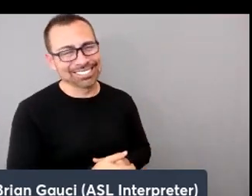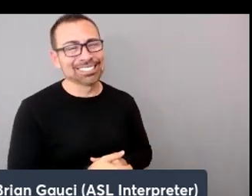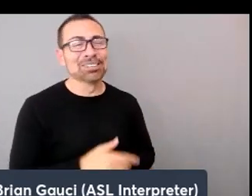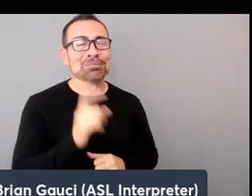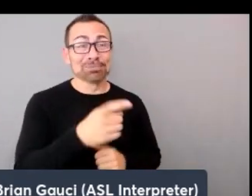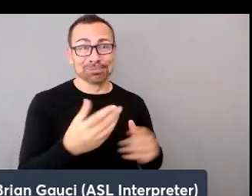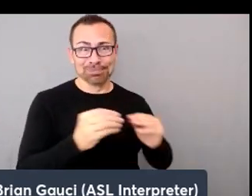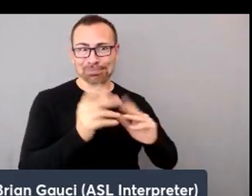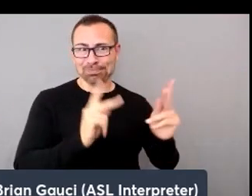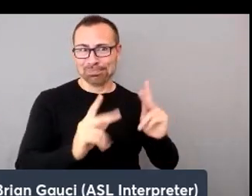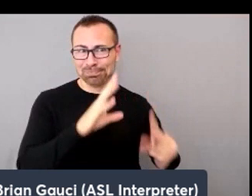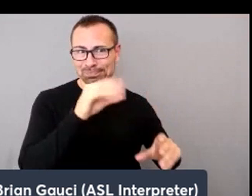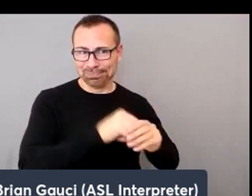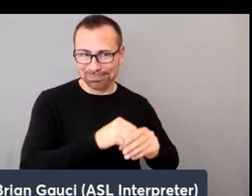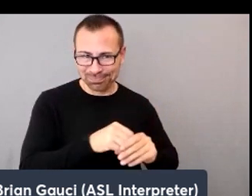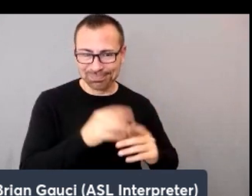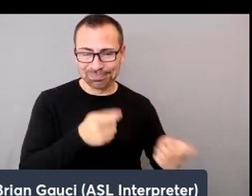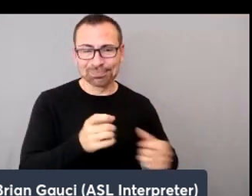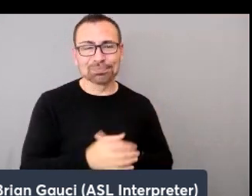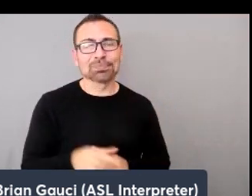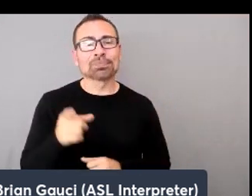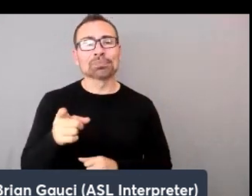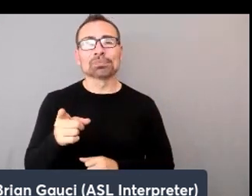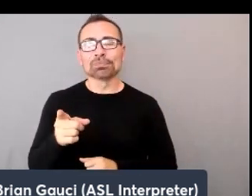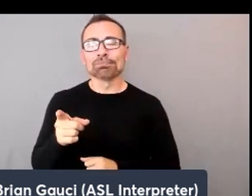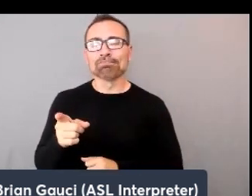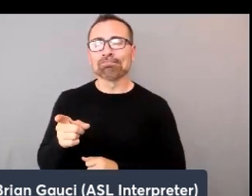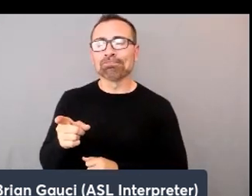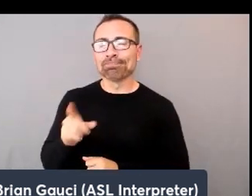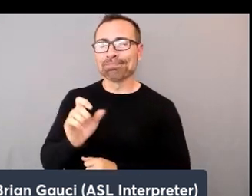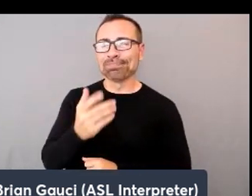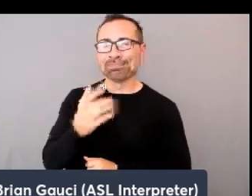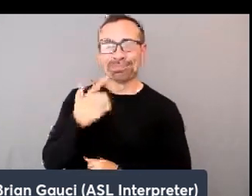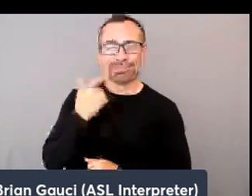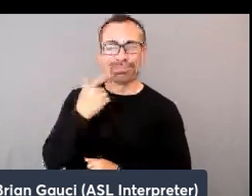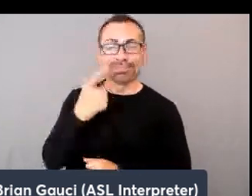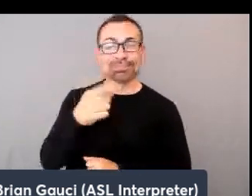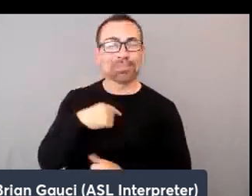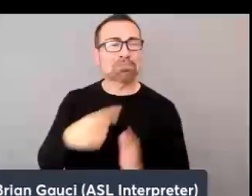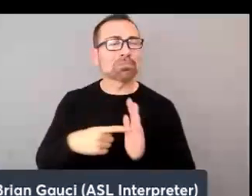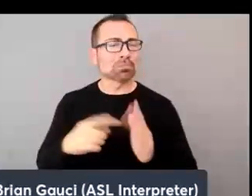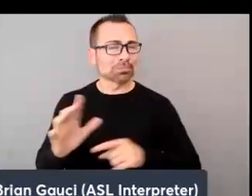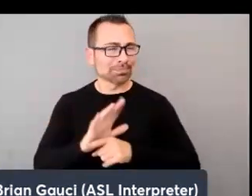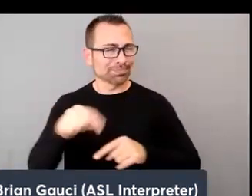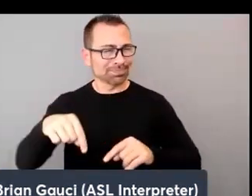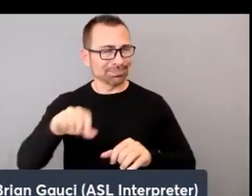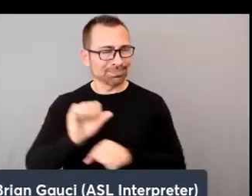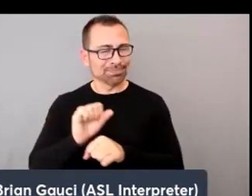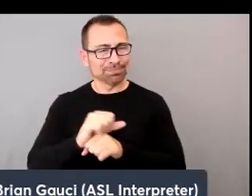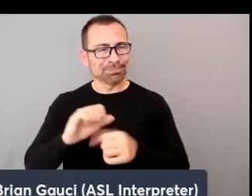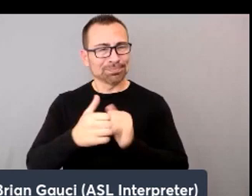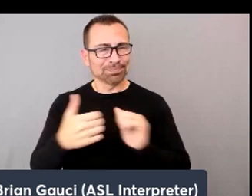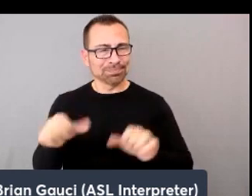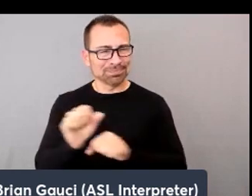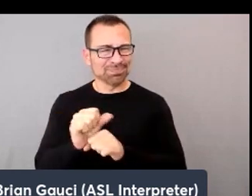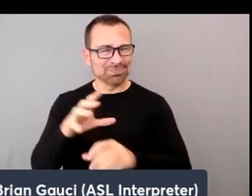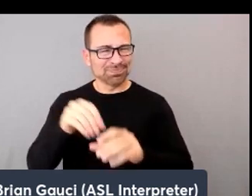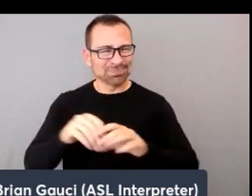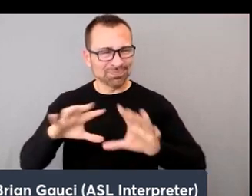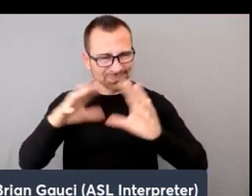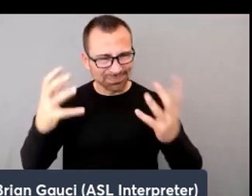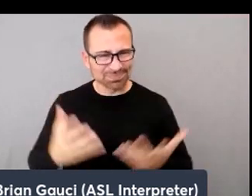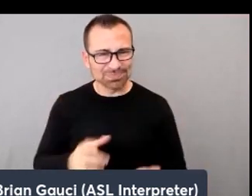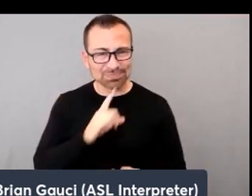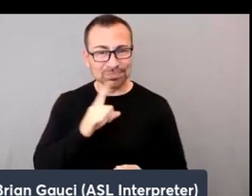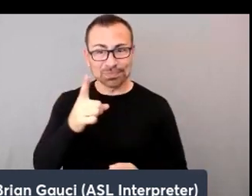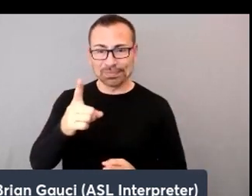you a video of this working and how we made it work in the real world, because I think that will be very powerful.